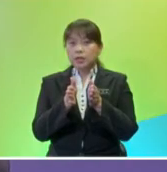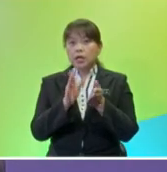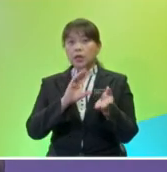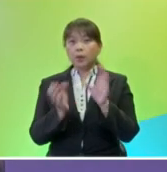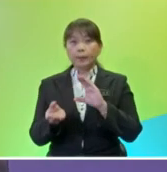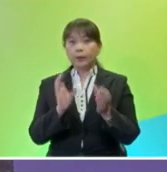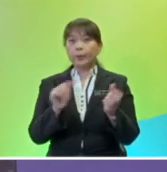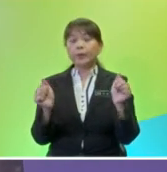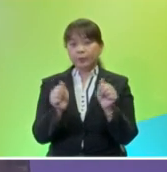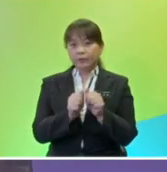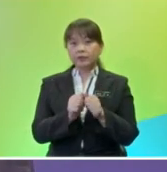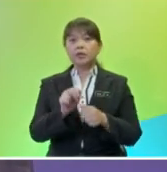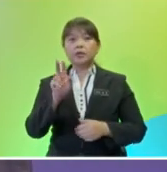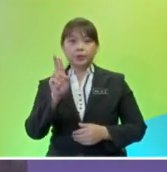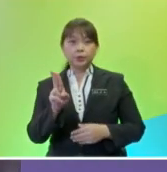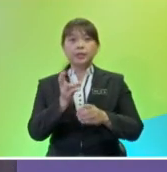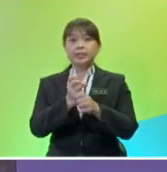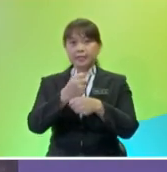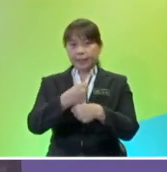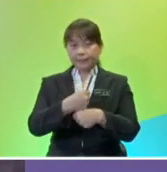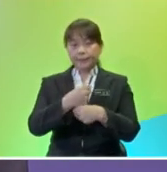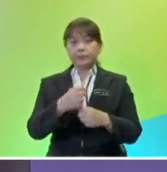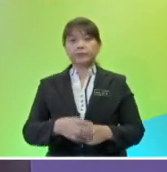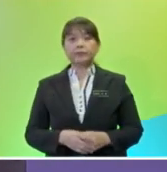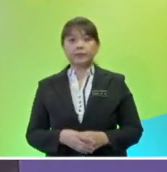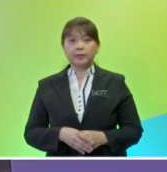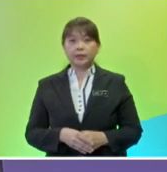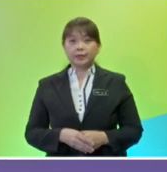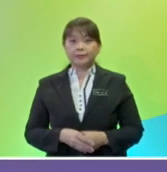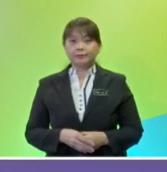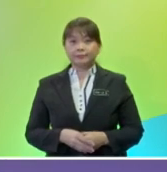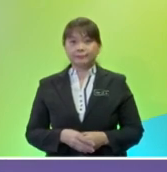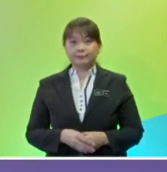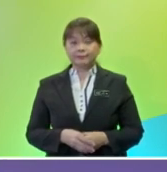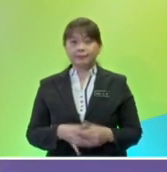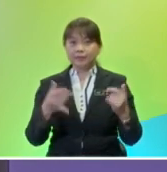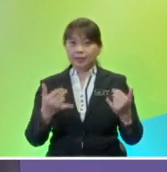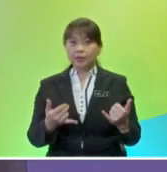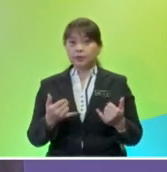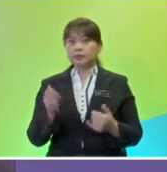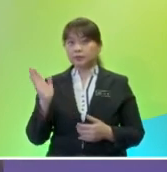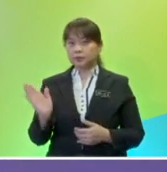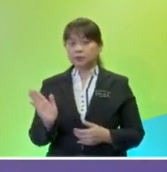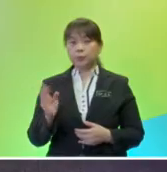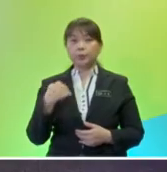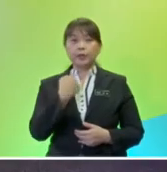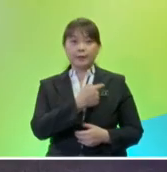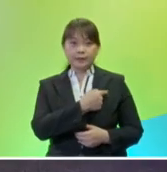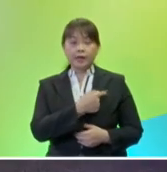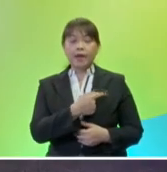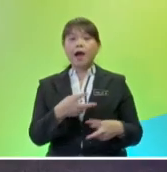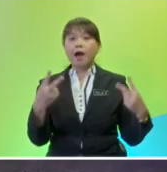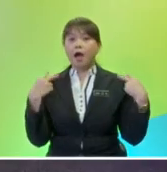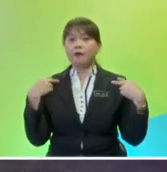and horseshoe magnet. Okay. And next one, we have ring